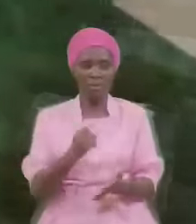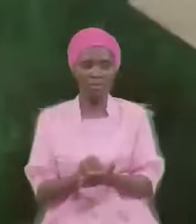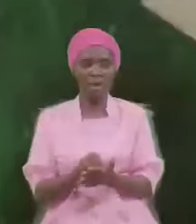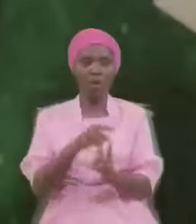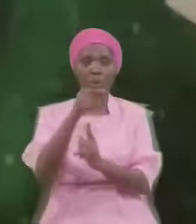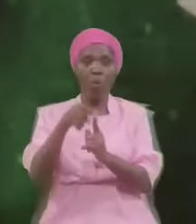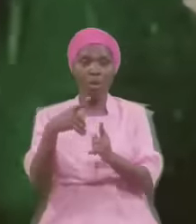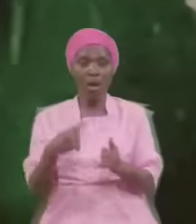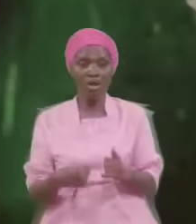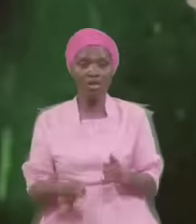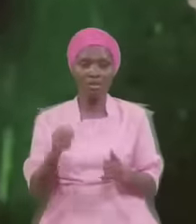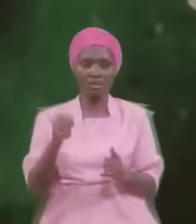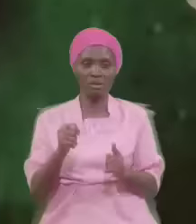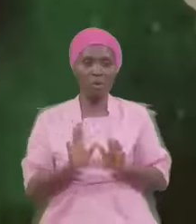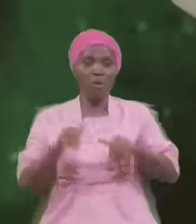thereof